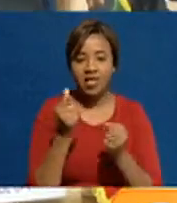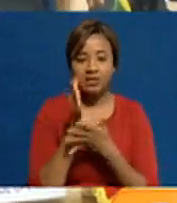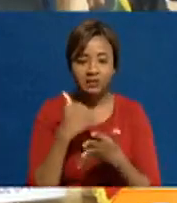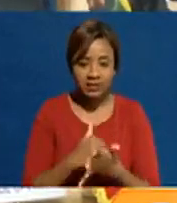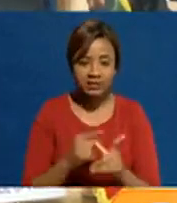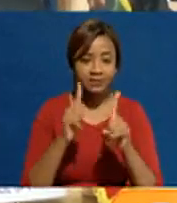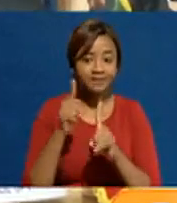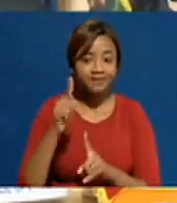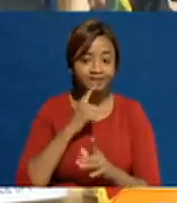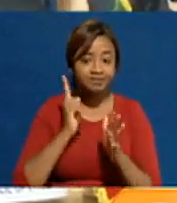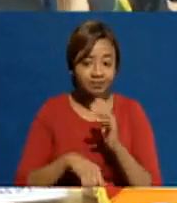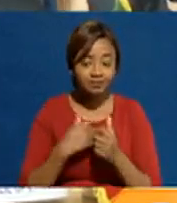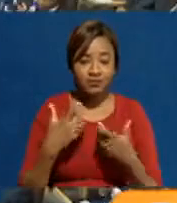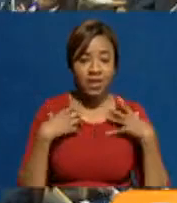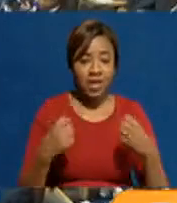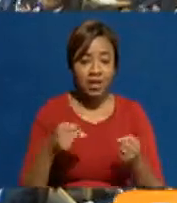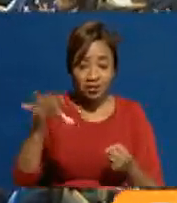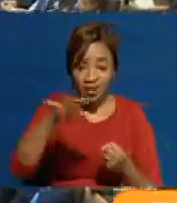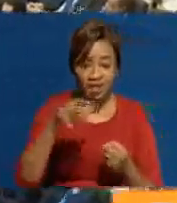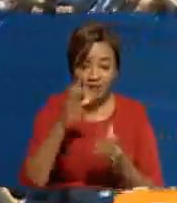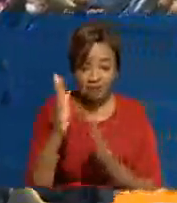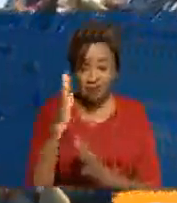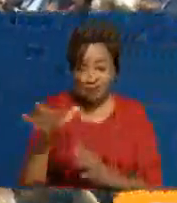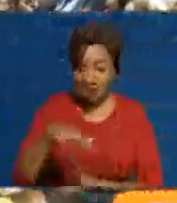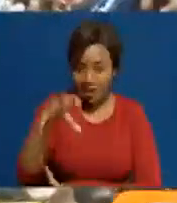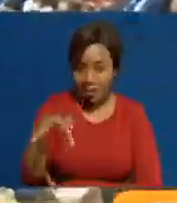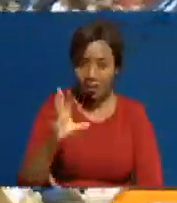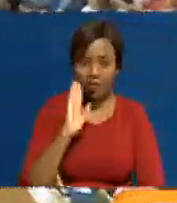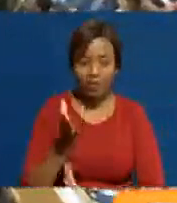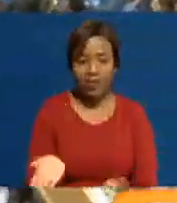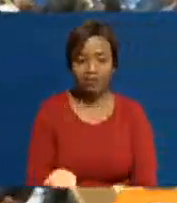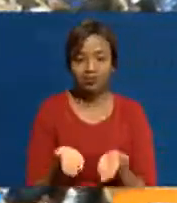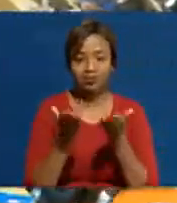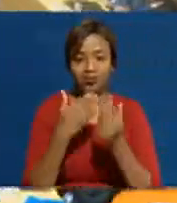kudumisha usalama katika Jamhuri ya Kidemokrasia ya Congo.